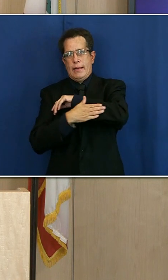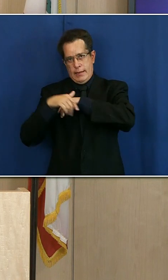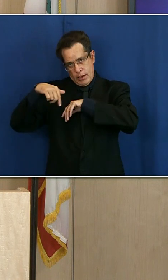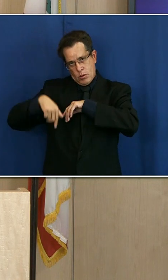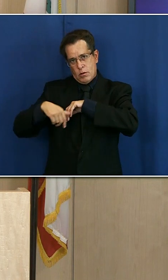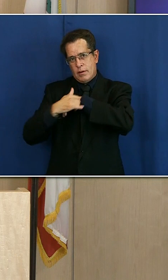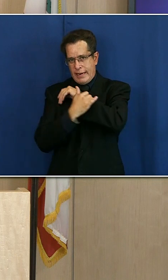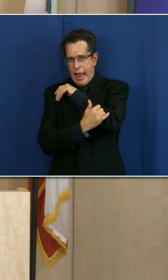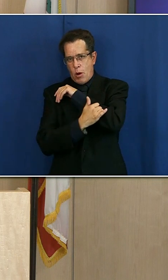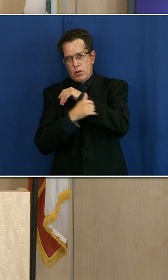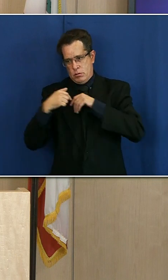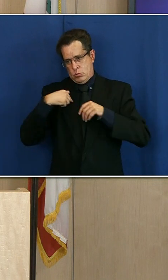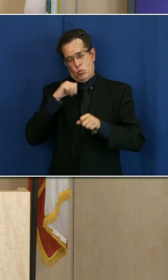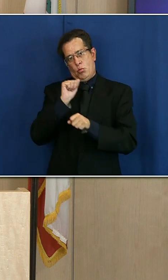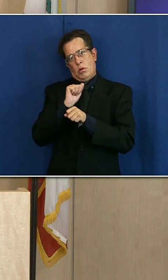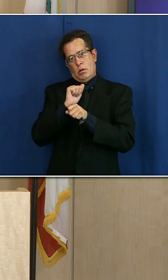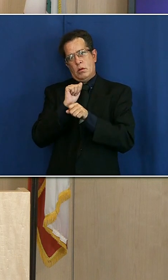are